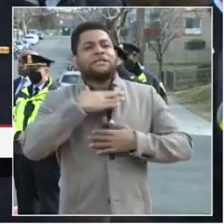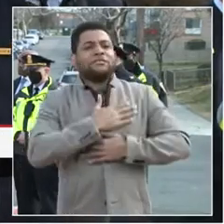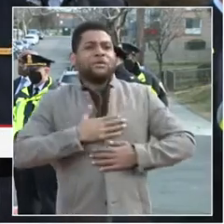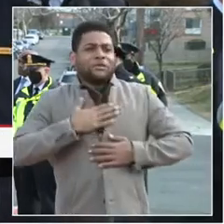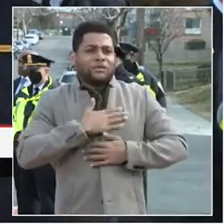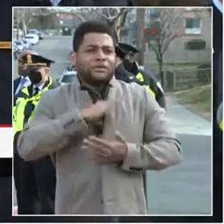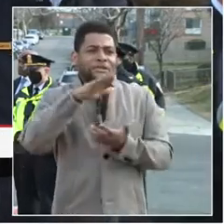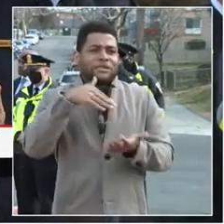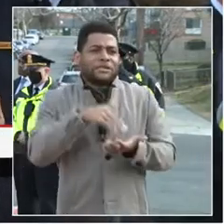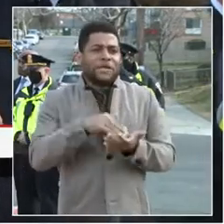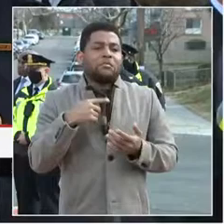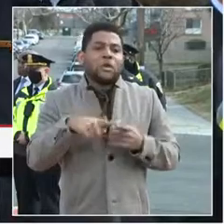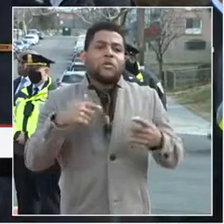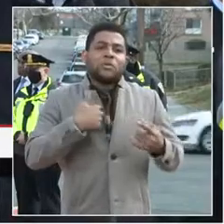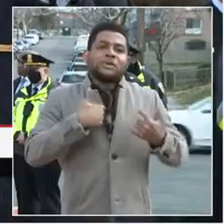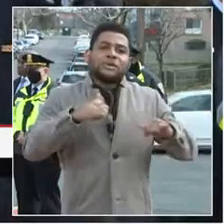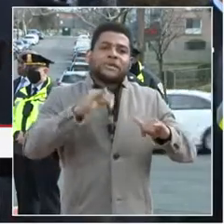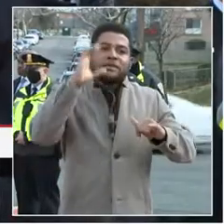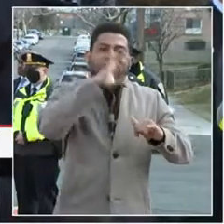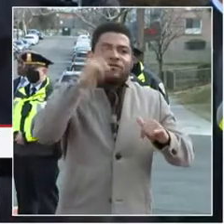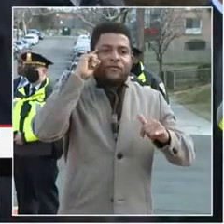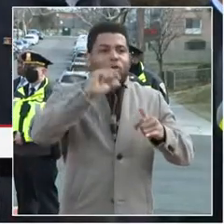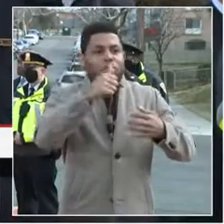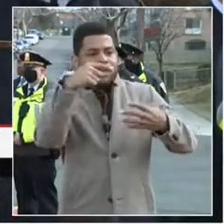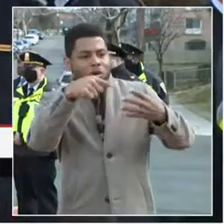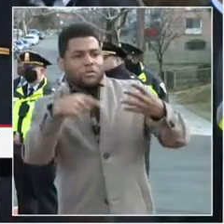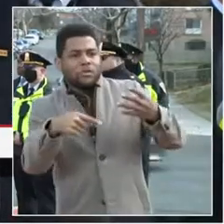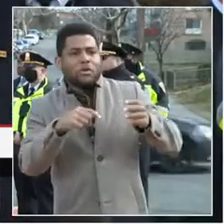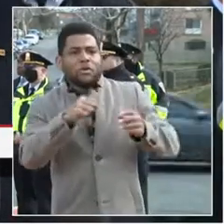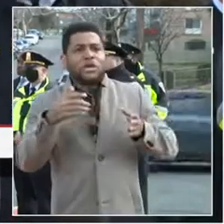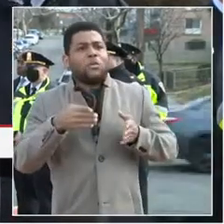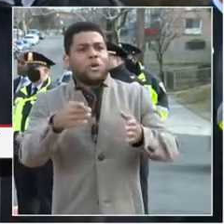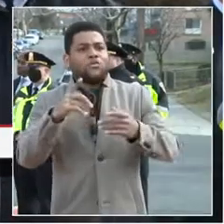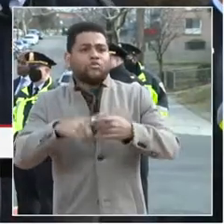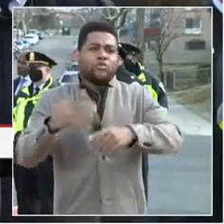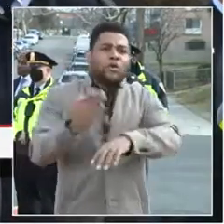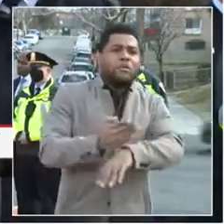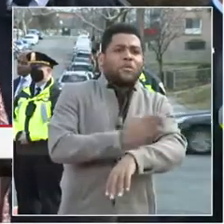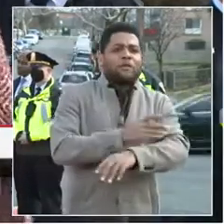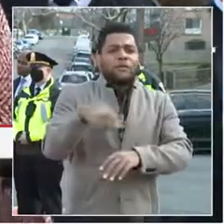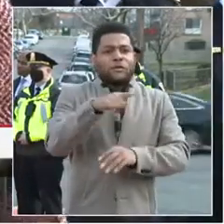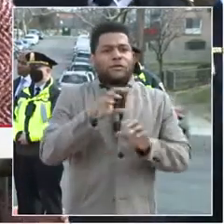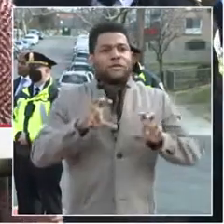ways to advance those investments. Thank you, Commissioner.